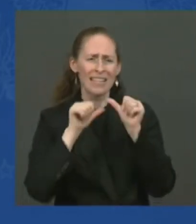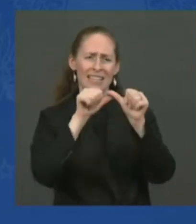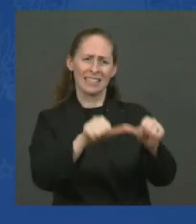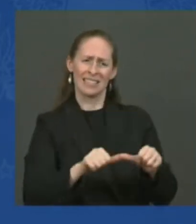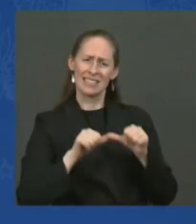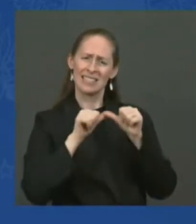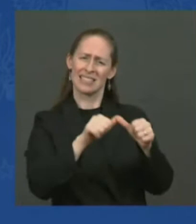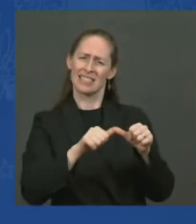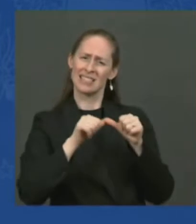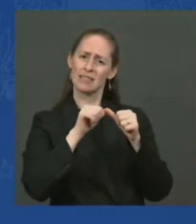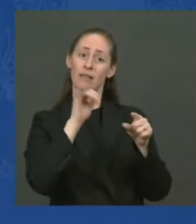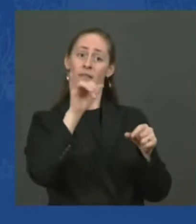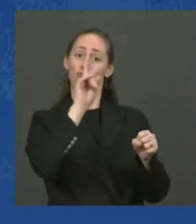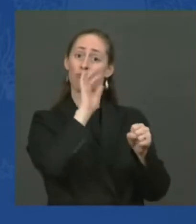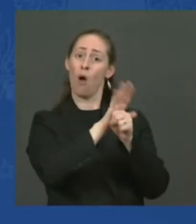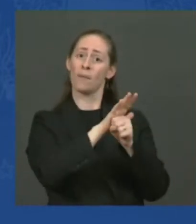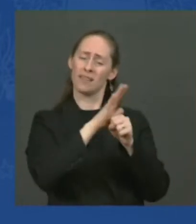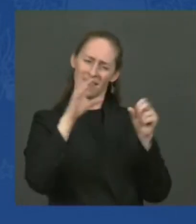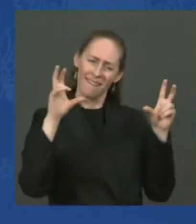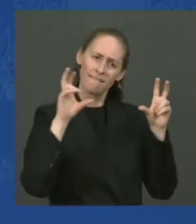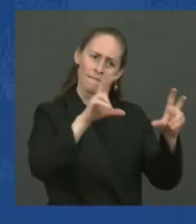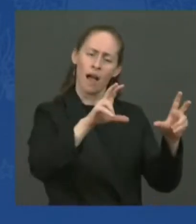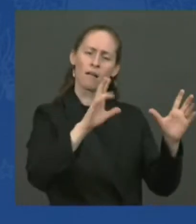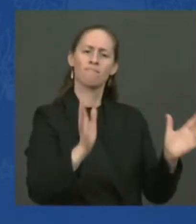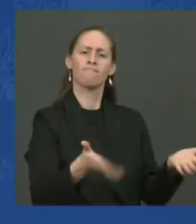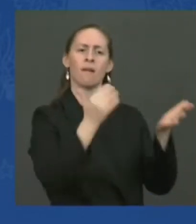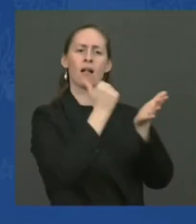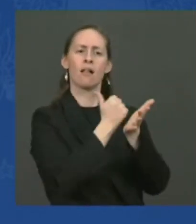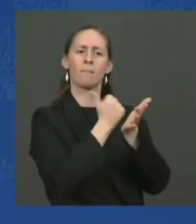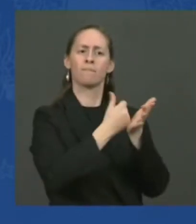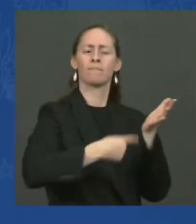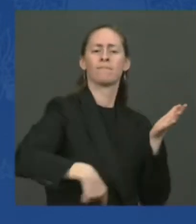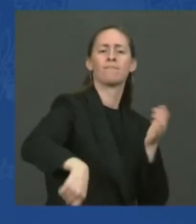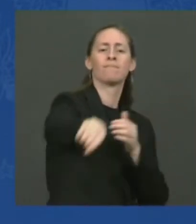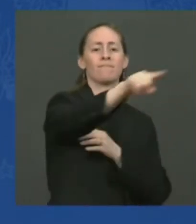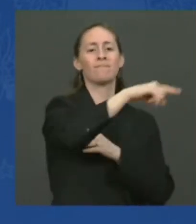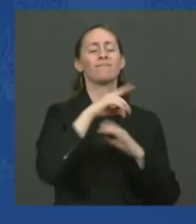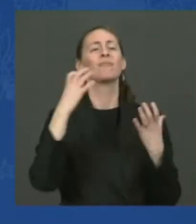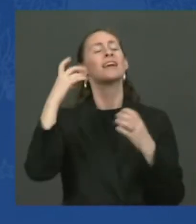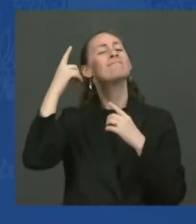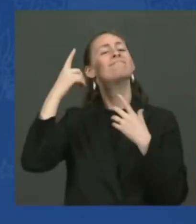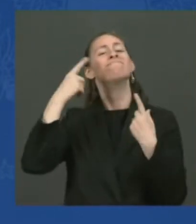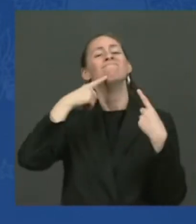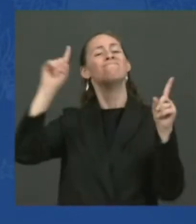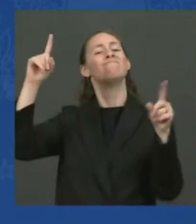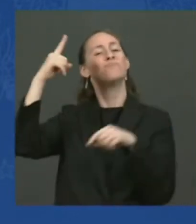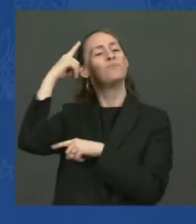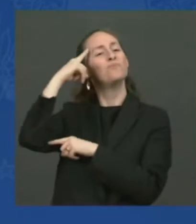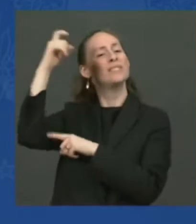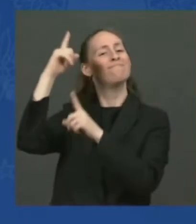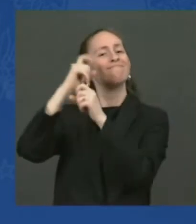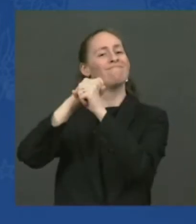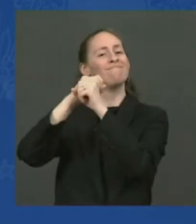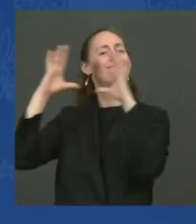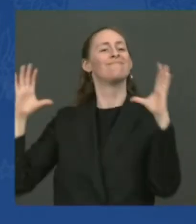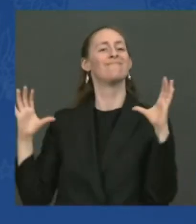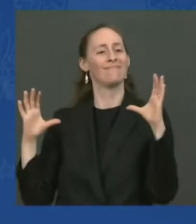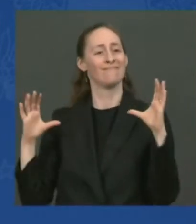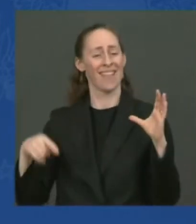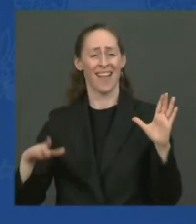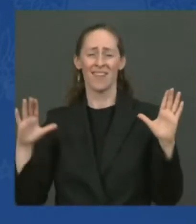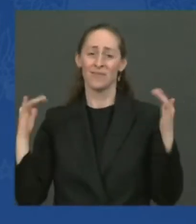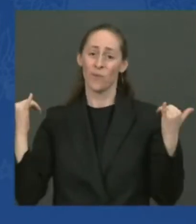to help families achieve the American dream. Thank you, everybody. This is a great day for